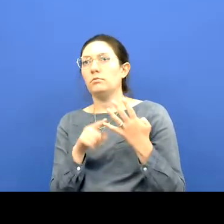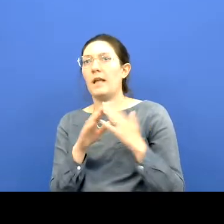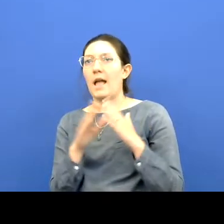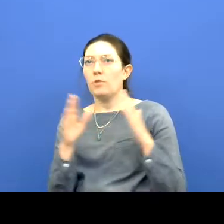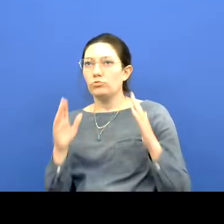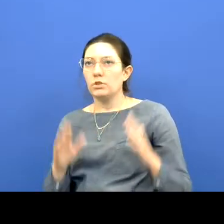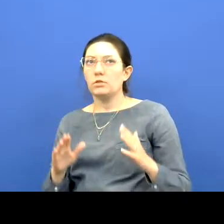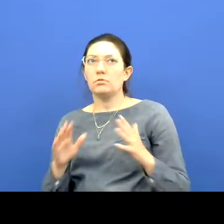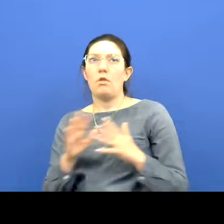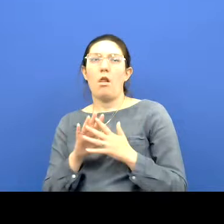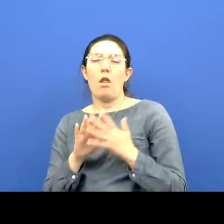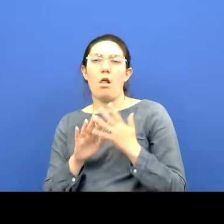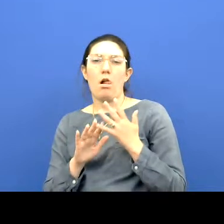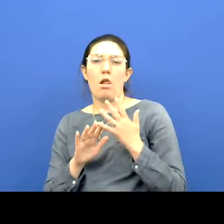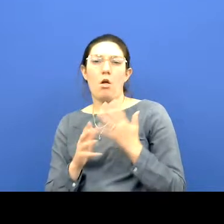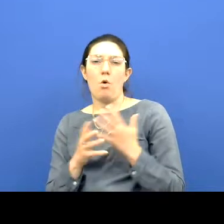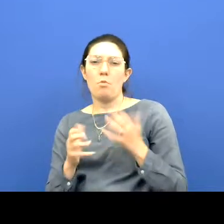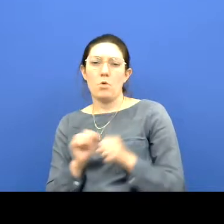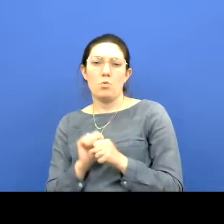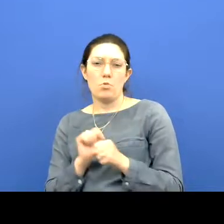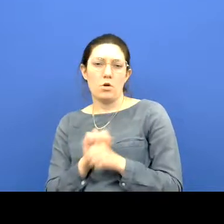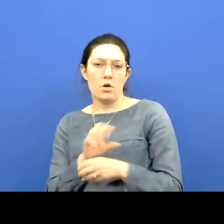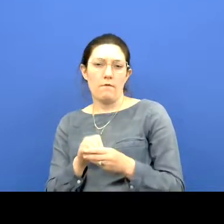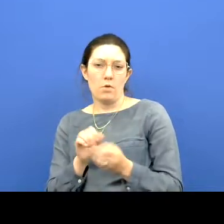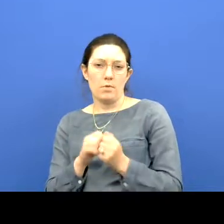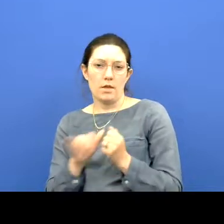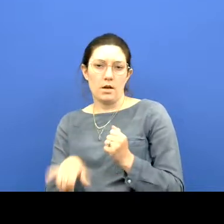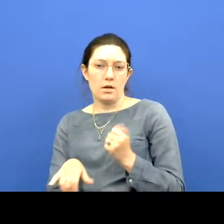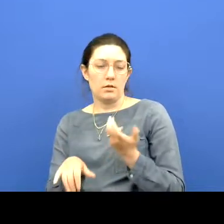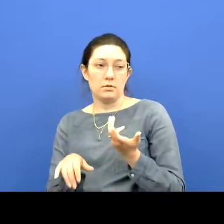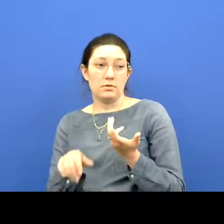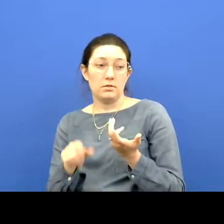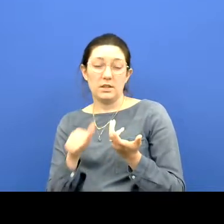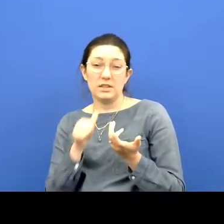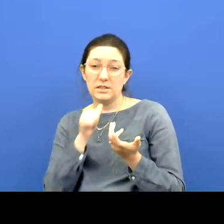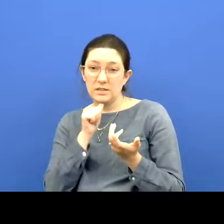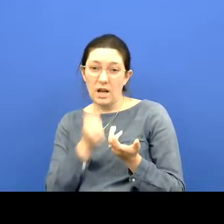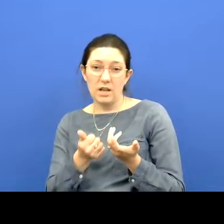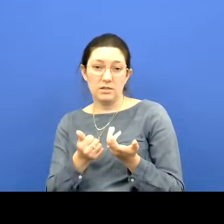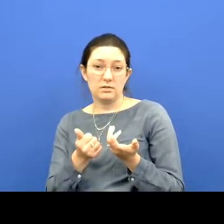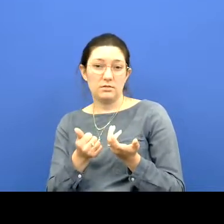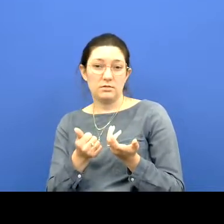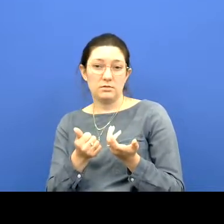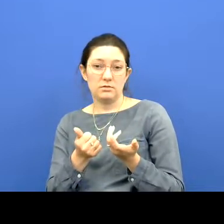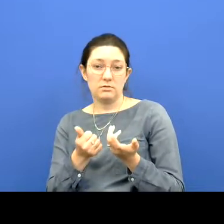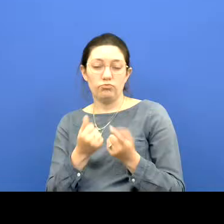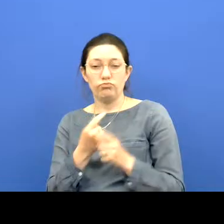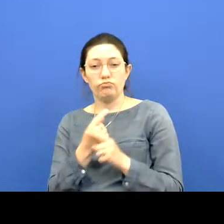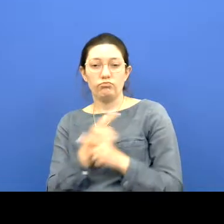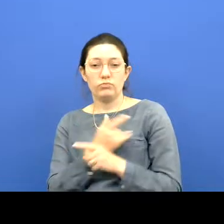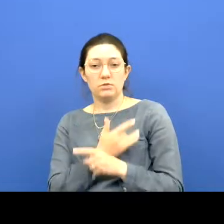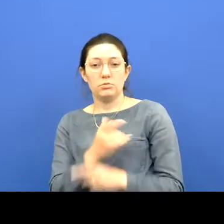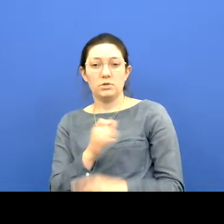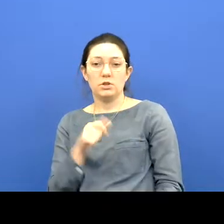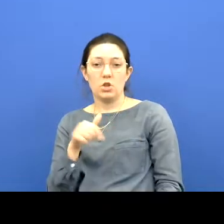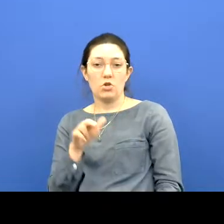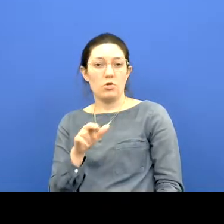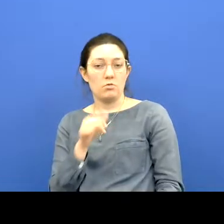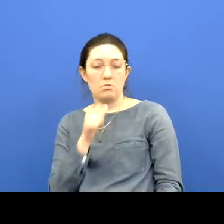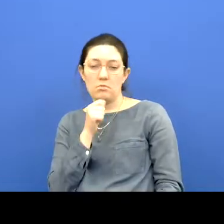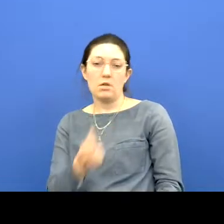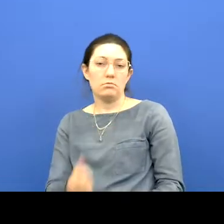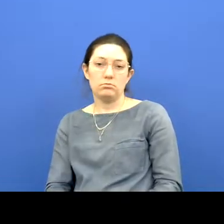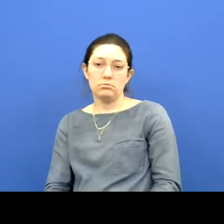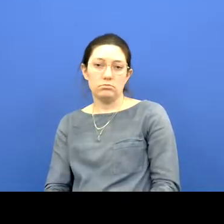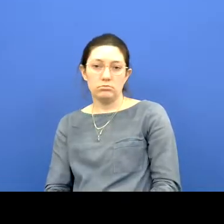housing. There's a whole lot of work that goes into that. It's not a normal seeker process. We're going to do it as a